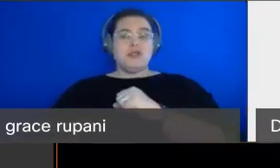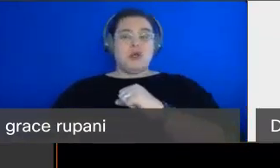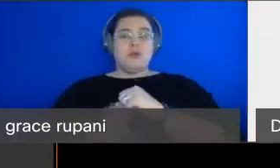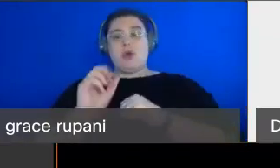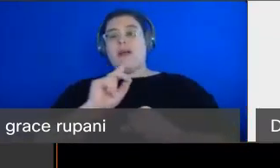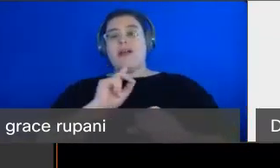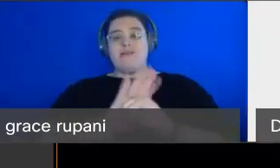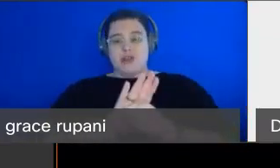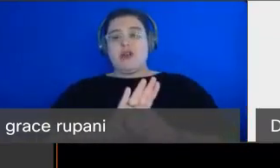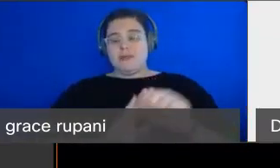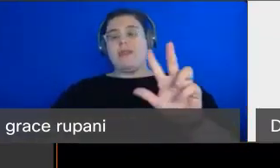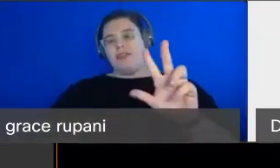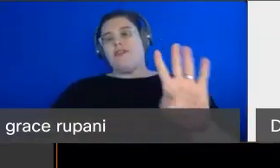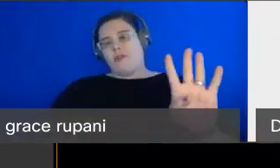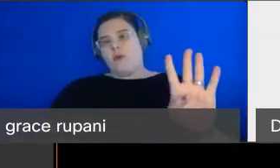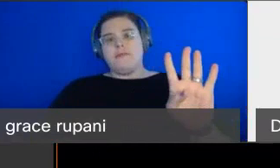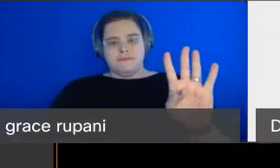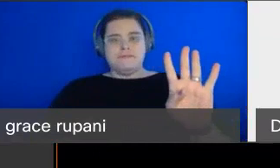There are